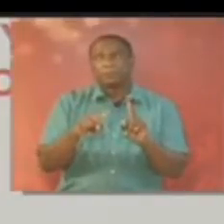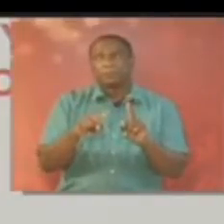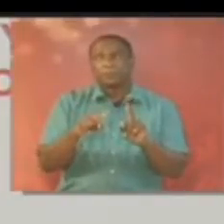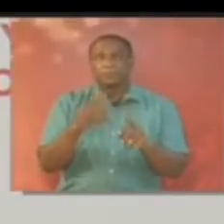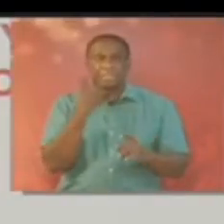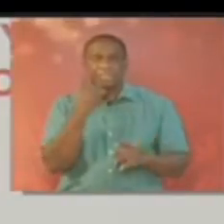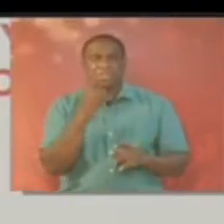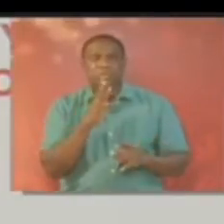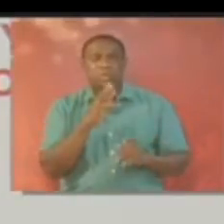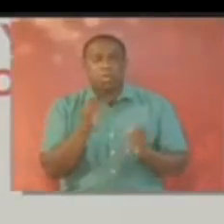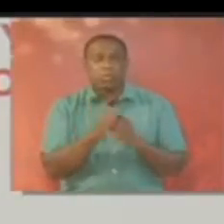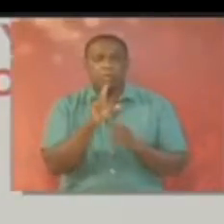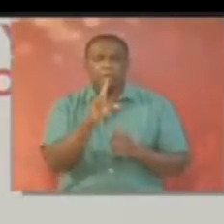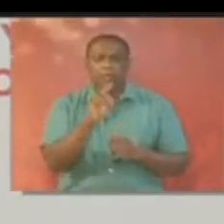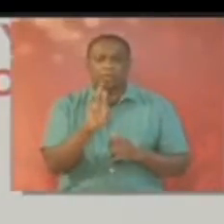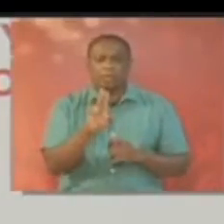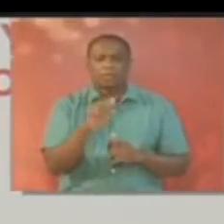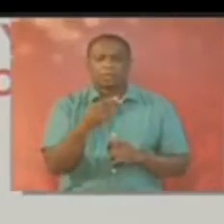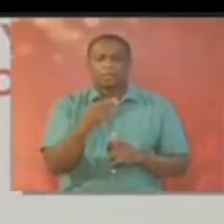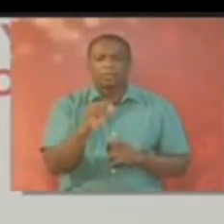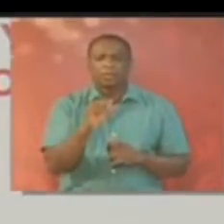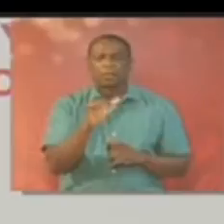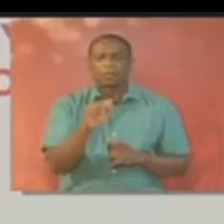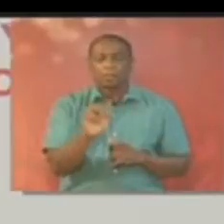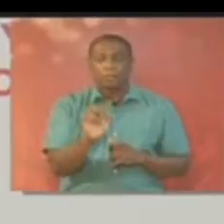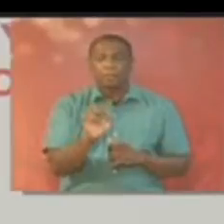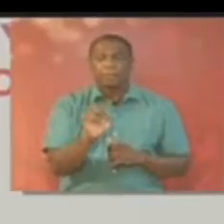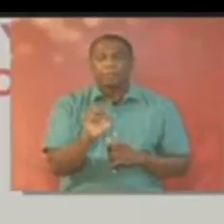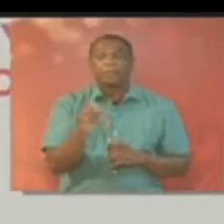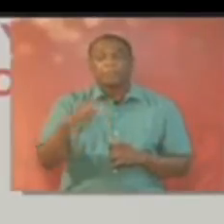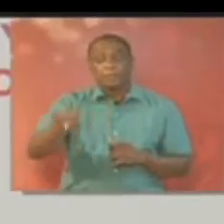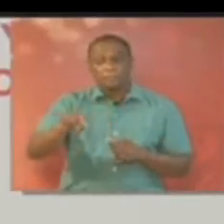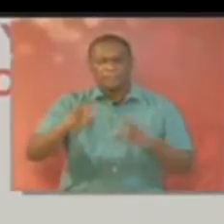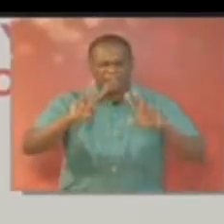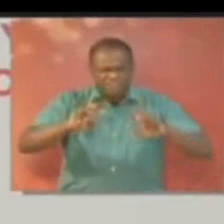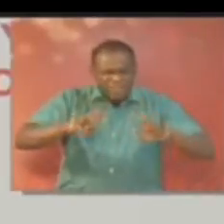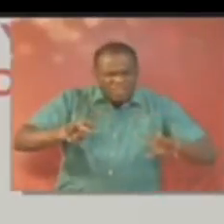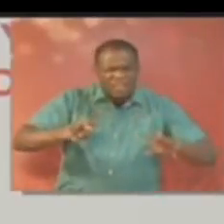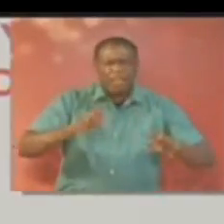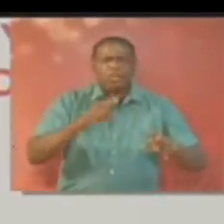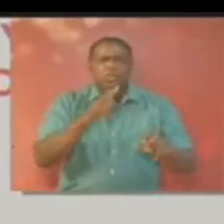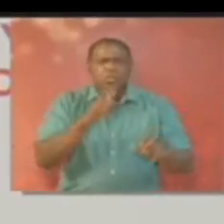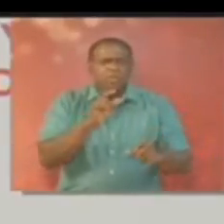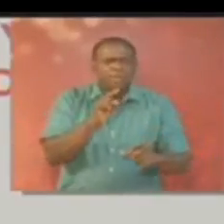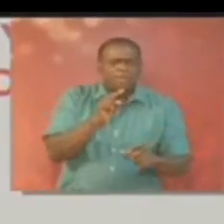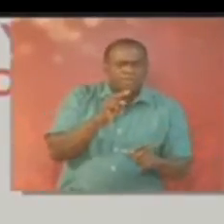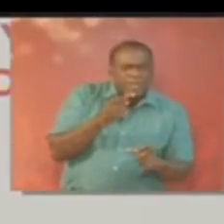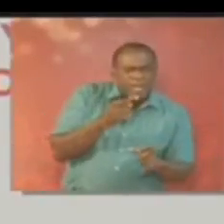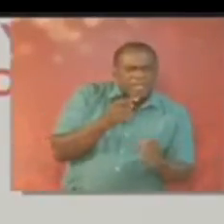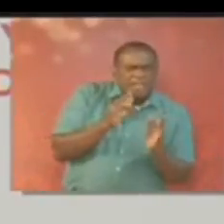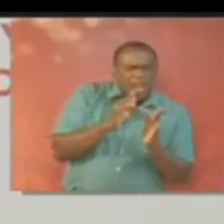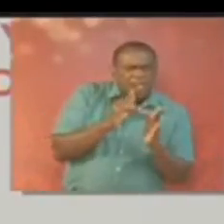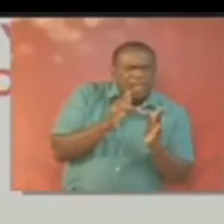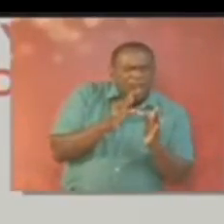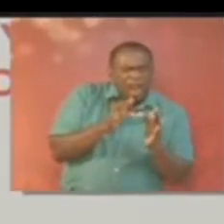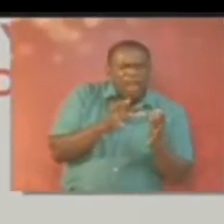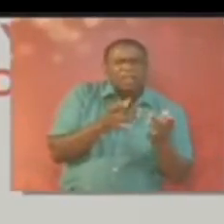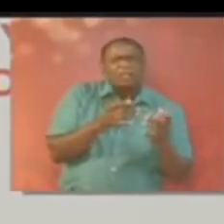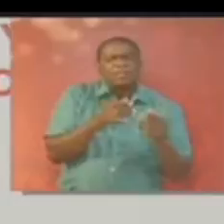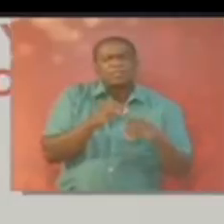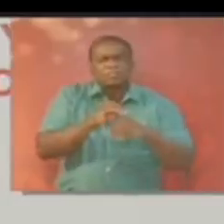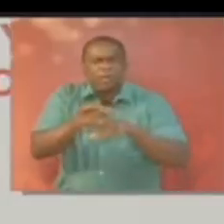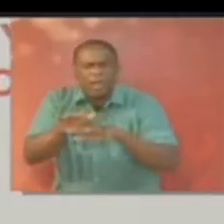minutes ago, they are looking at all the primary contacts out of that case. So in 3 birthday parties